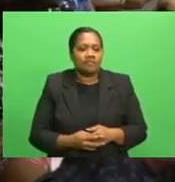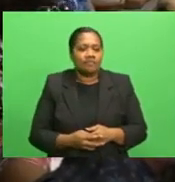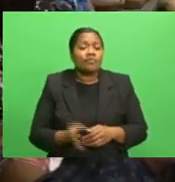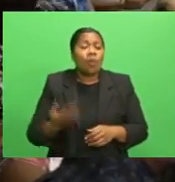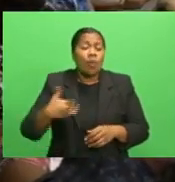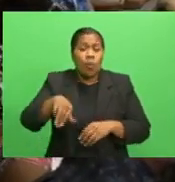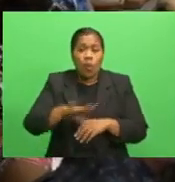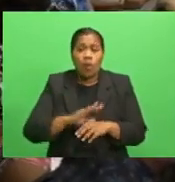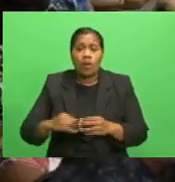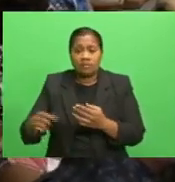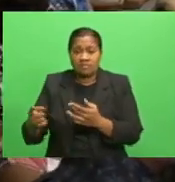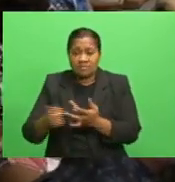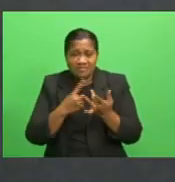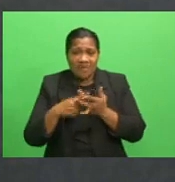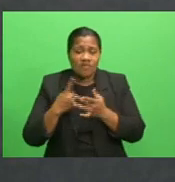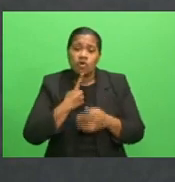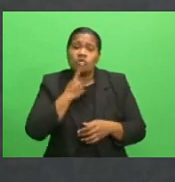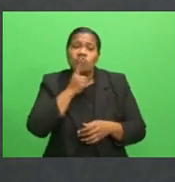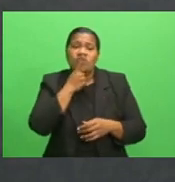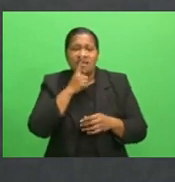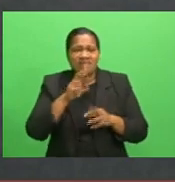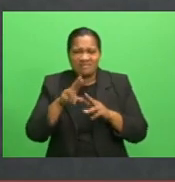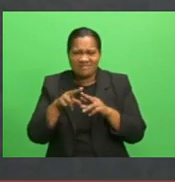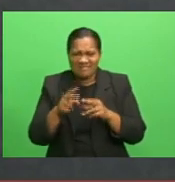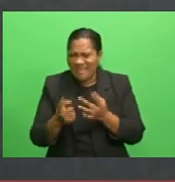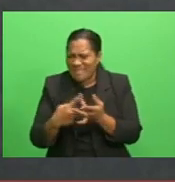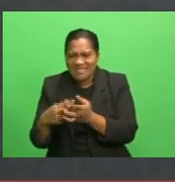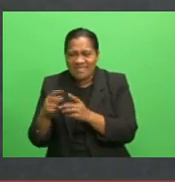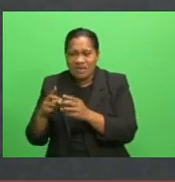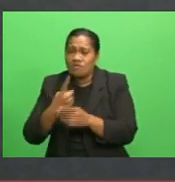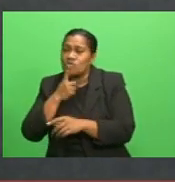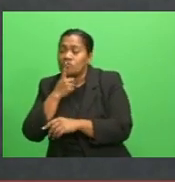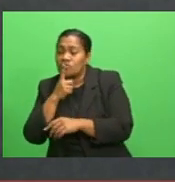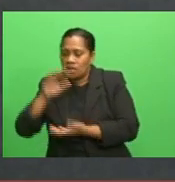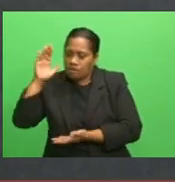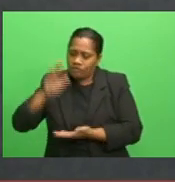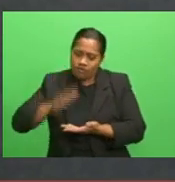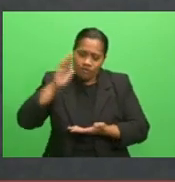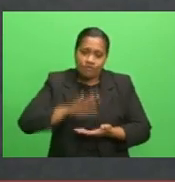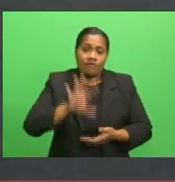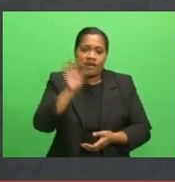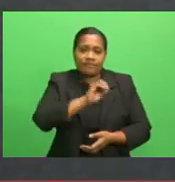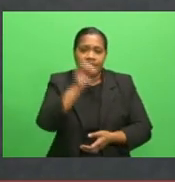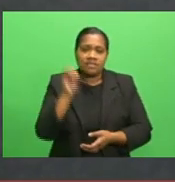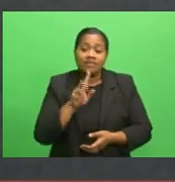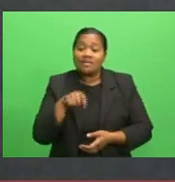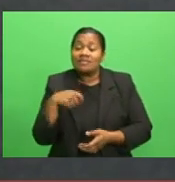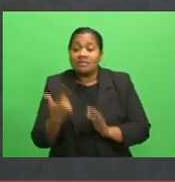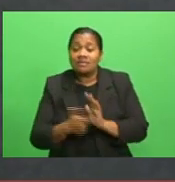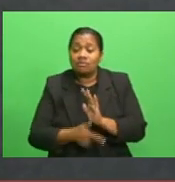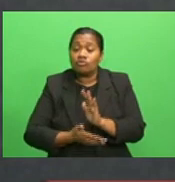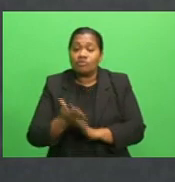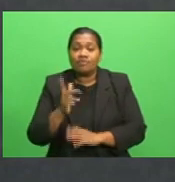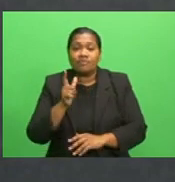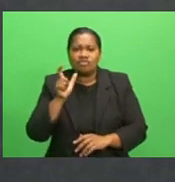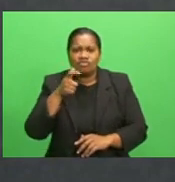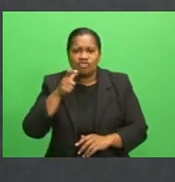other pasta, noodle, family-related products have come down to 5%. So next time you go and eat your chow mein, the chow mein should be